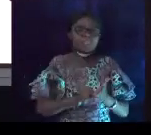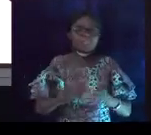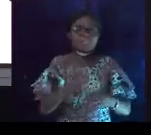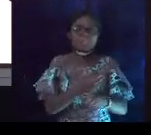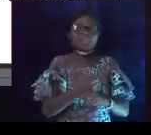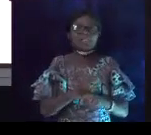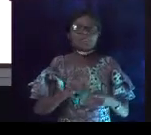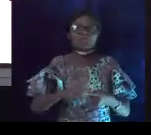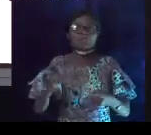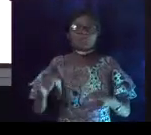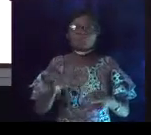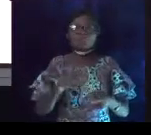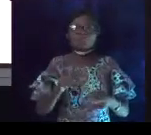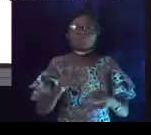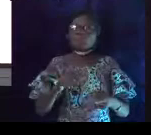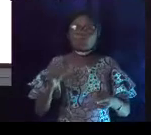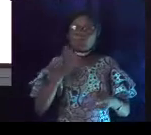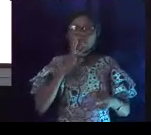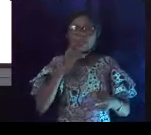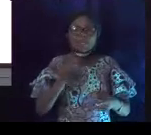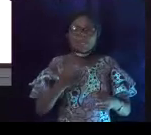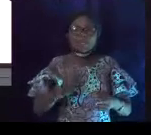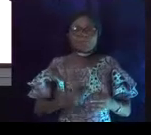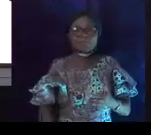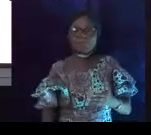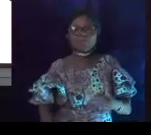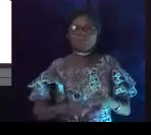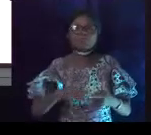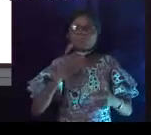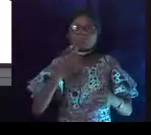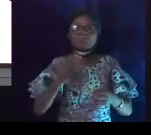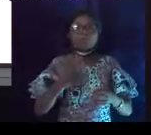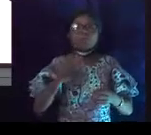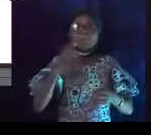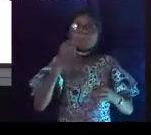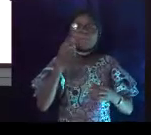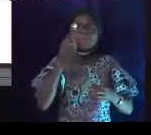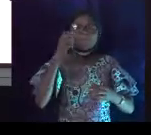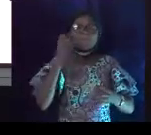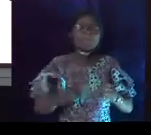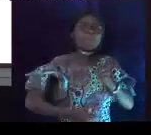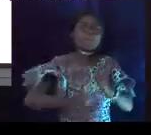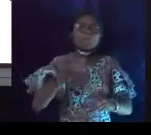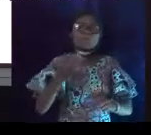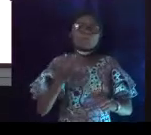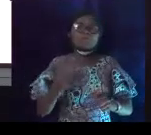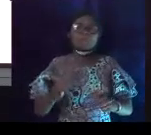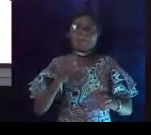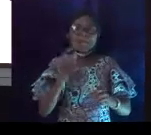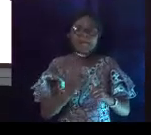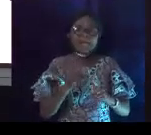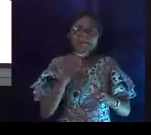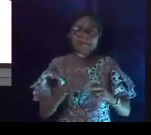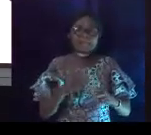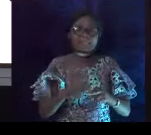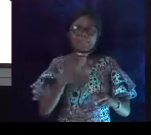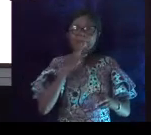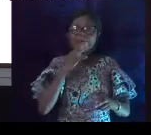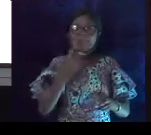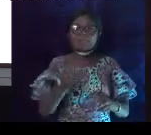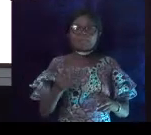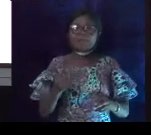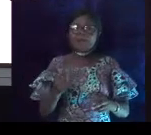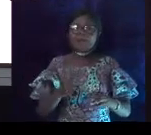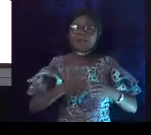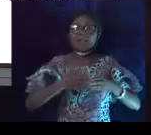to make the eggs he has laid to broody. Most of their eggs are large brown shelled